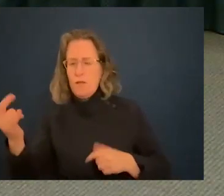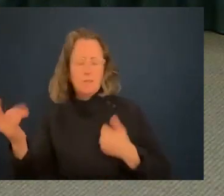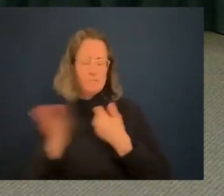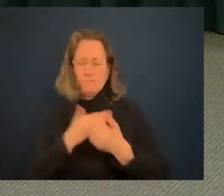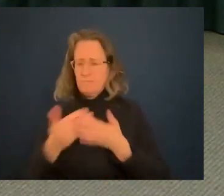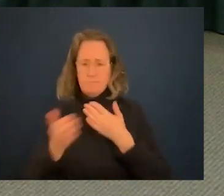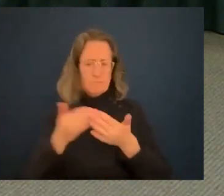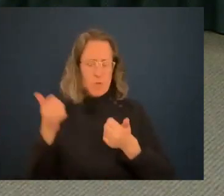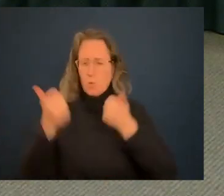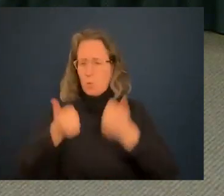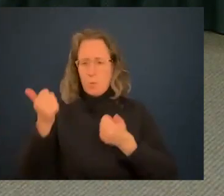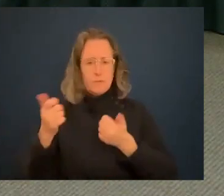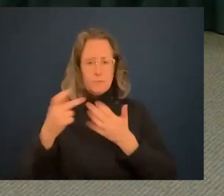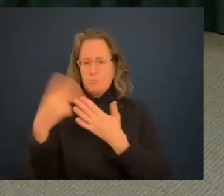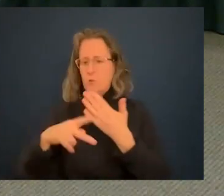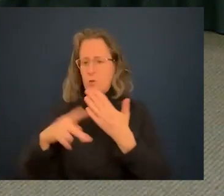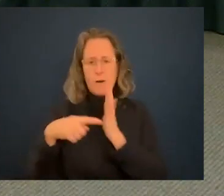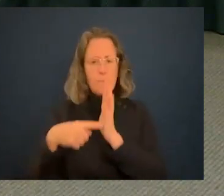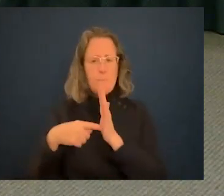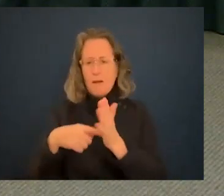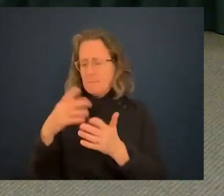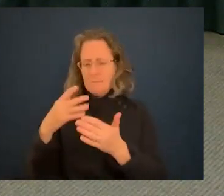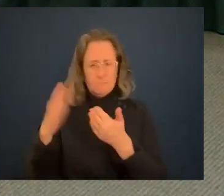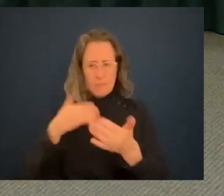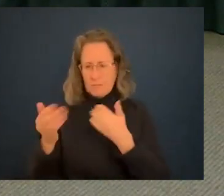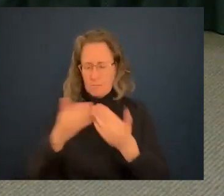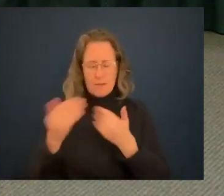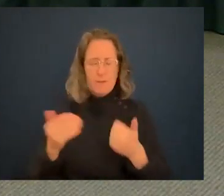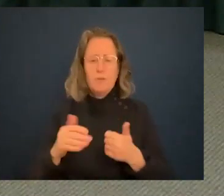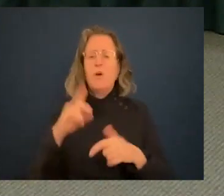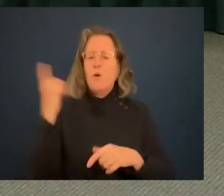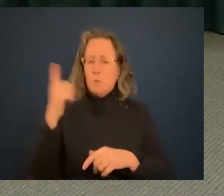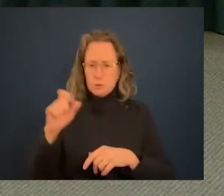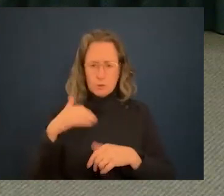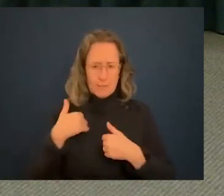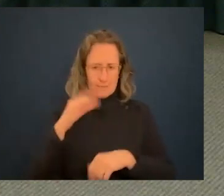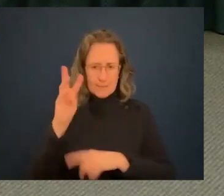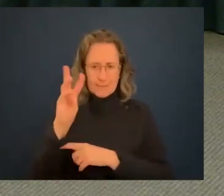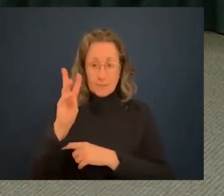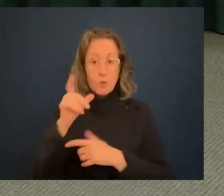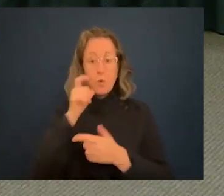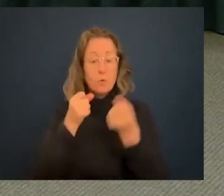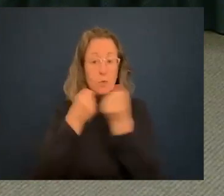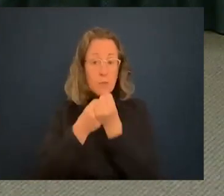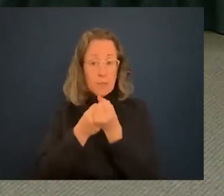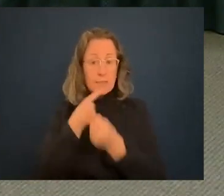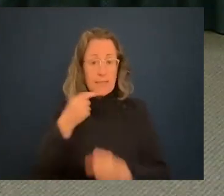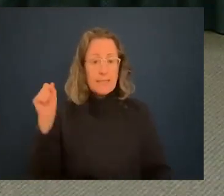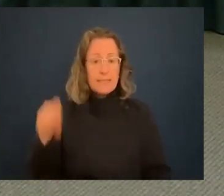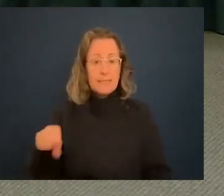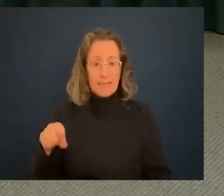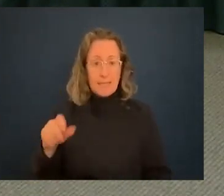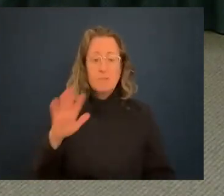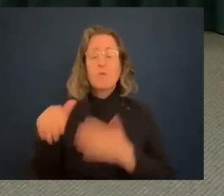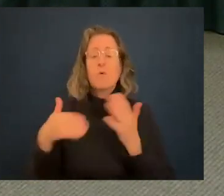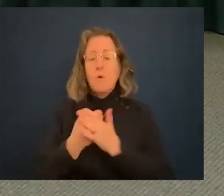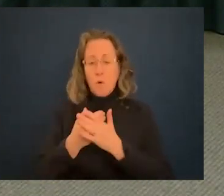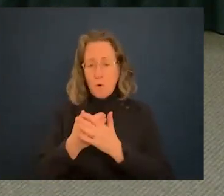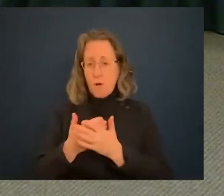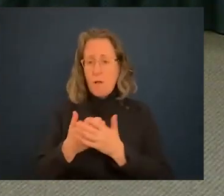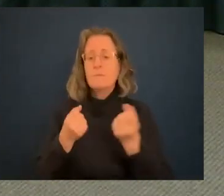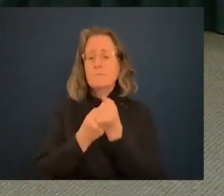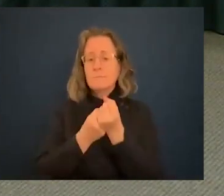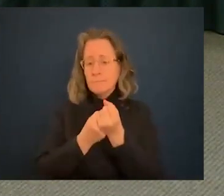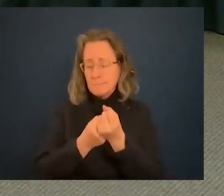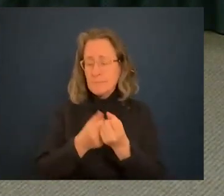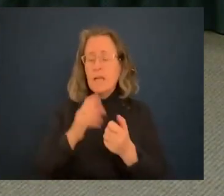Service delivery model is ultimately chosen by the select board all those in favor I I that's going to carry five